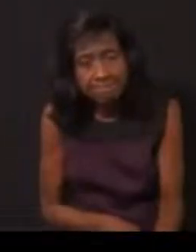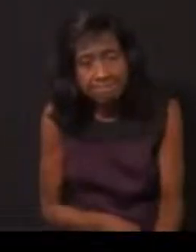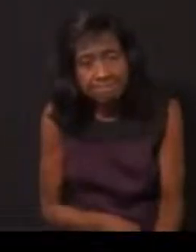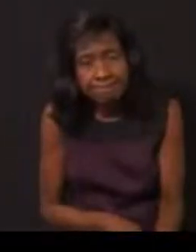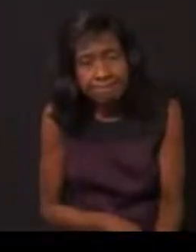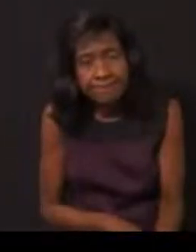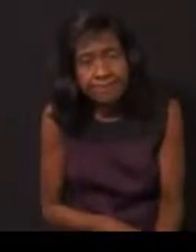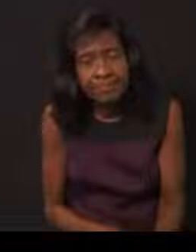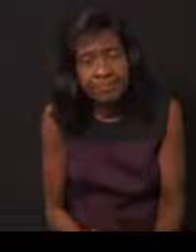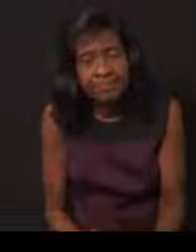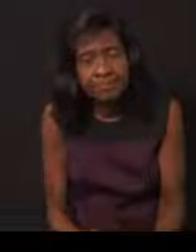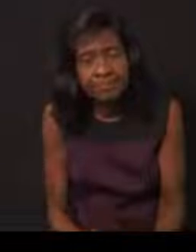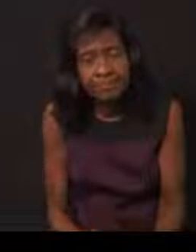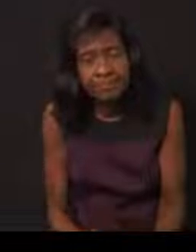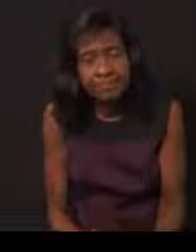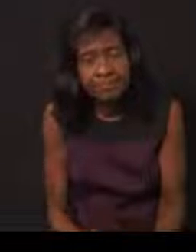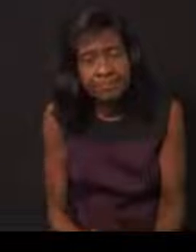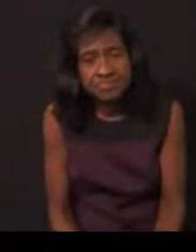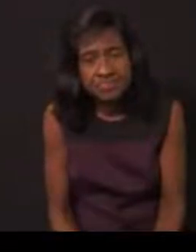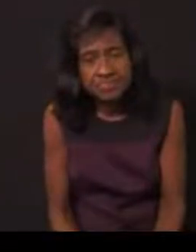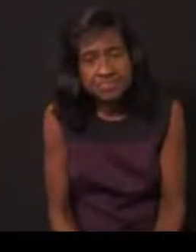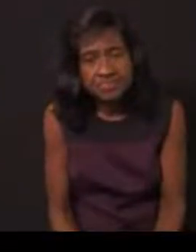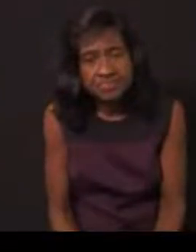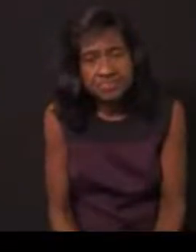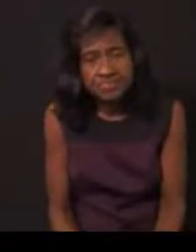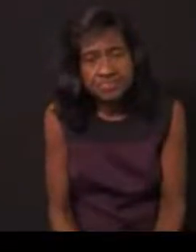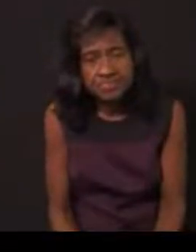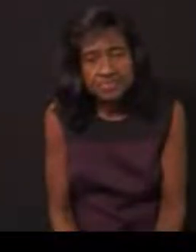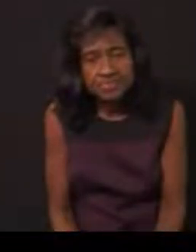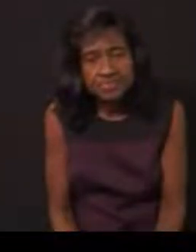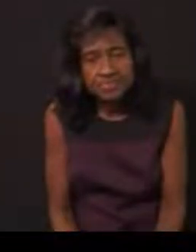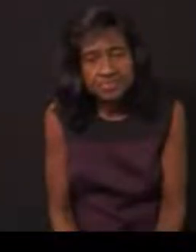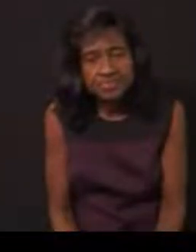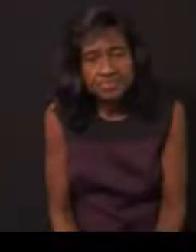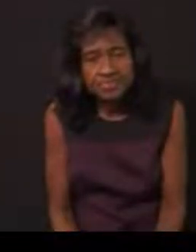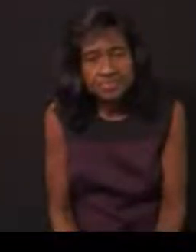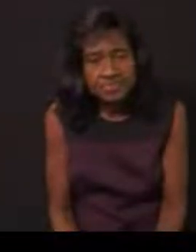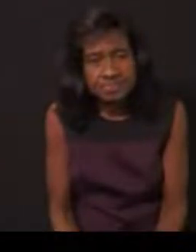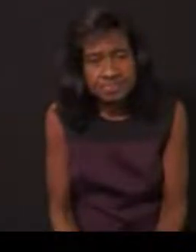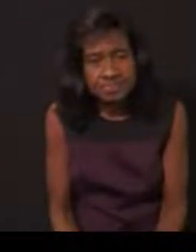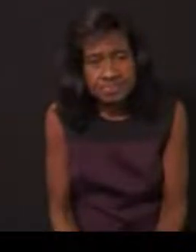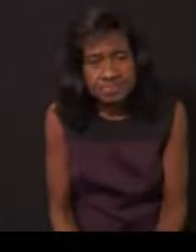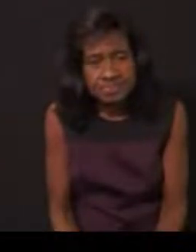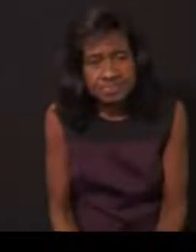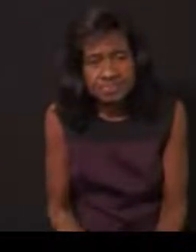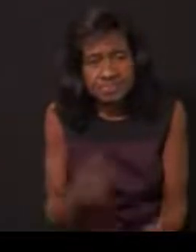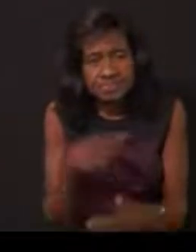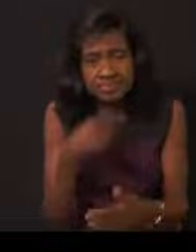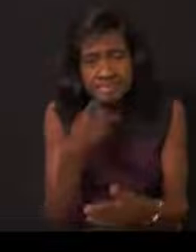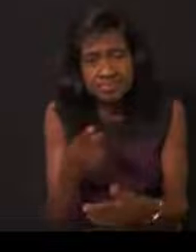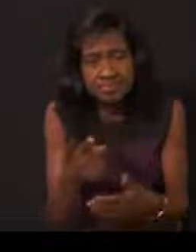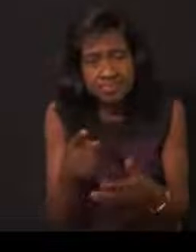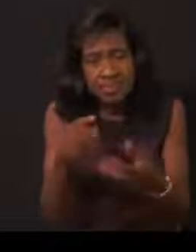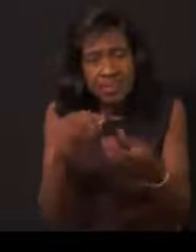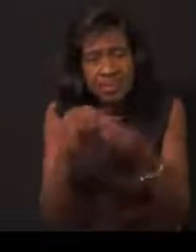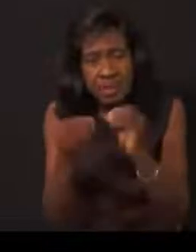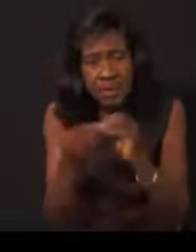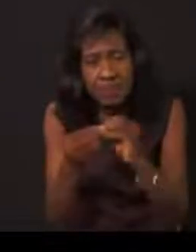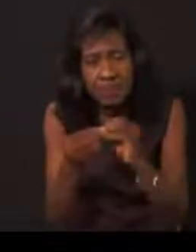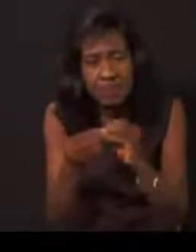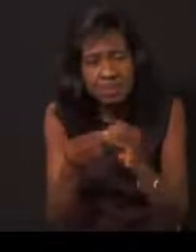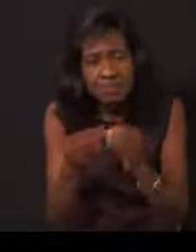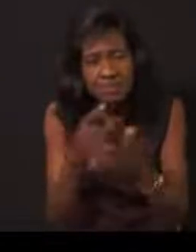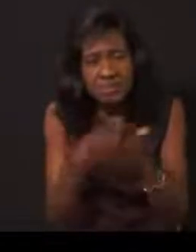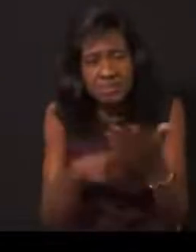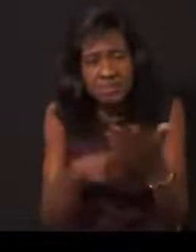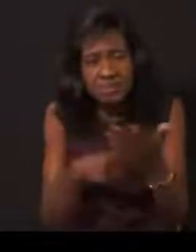are doing something to make sure that that's not happening. I think she's asking. And if we could get some numbers on the amount of staff that